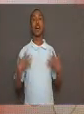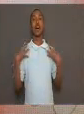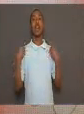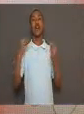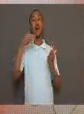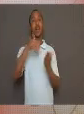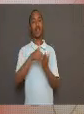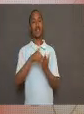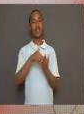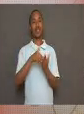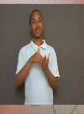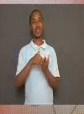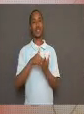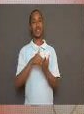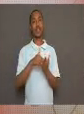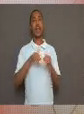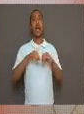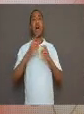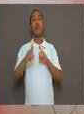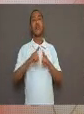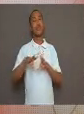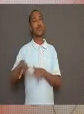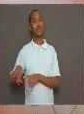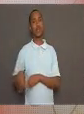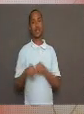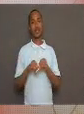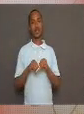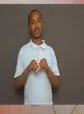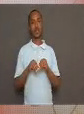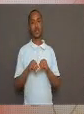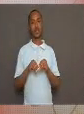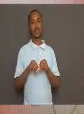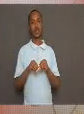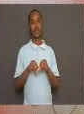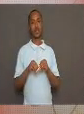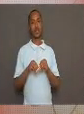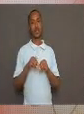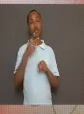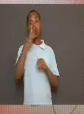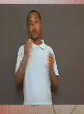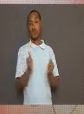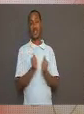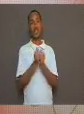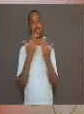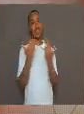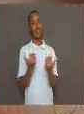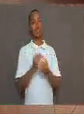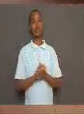Hello again. How did you do, students? Let us go over the answer together.